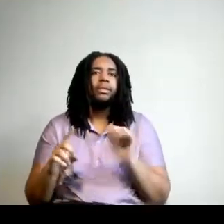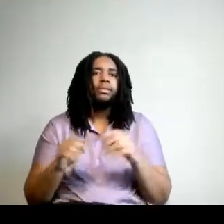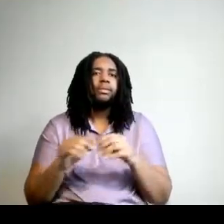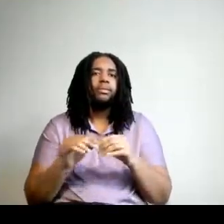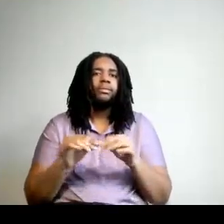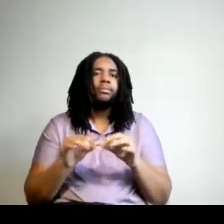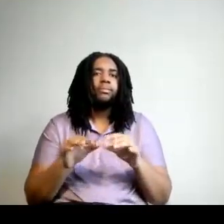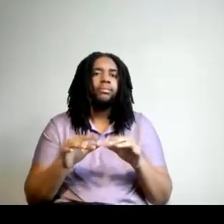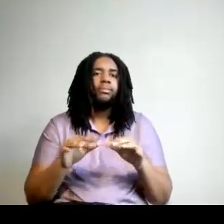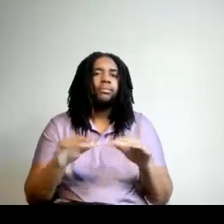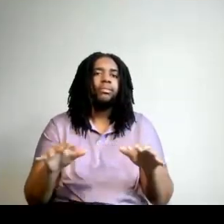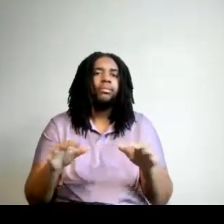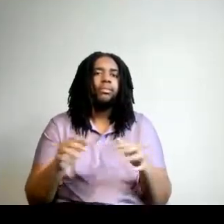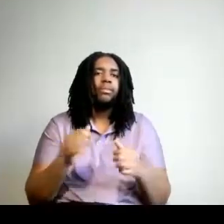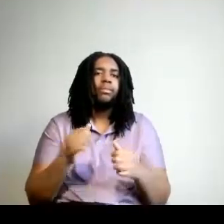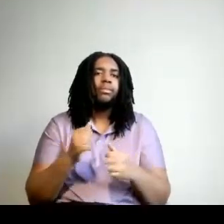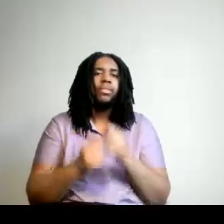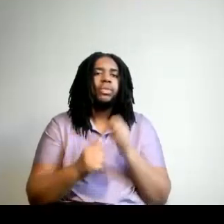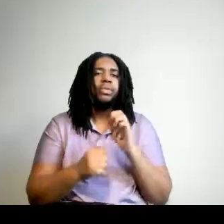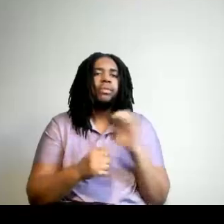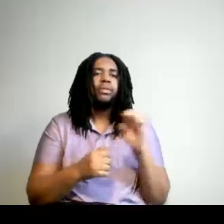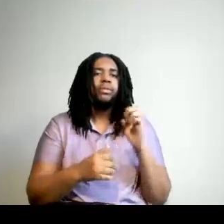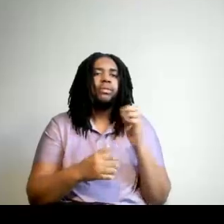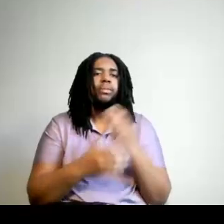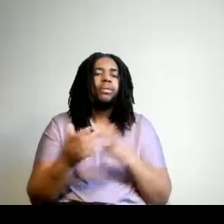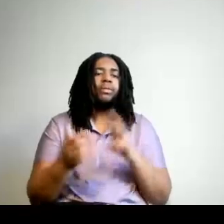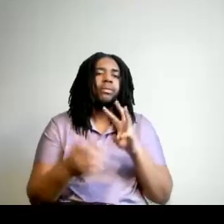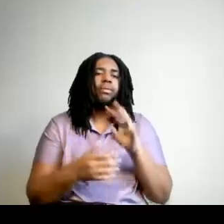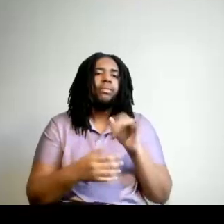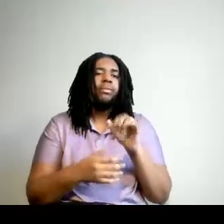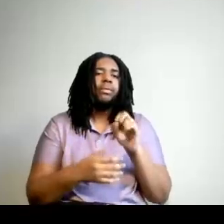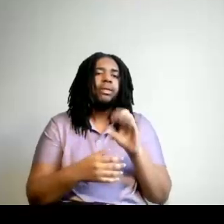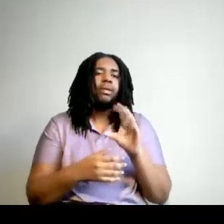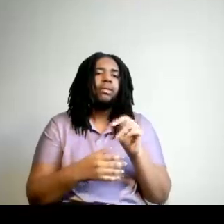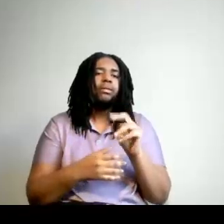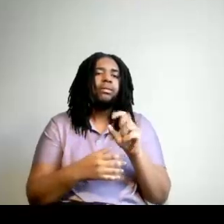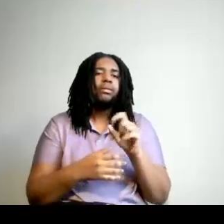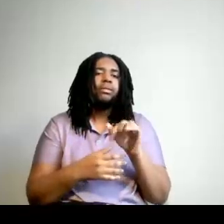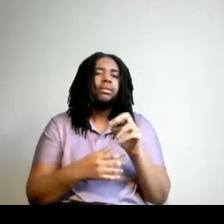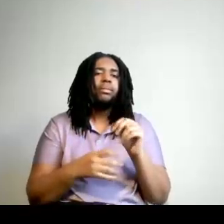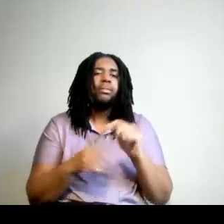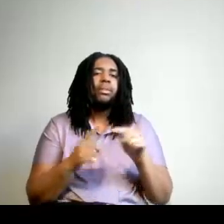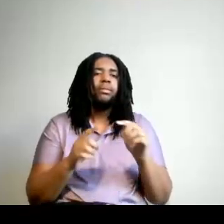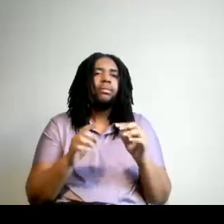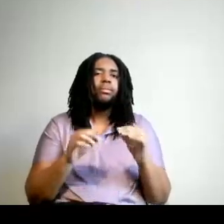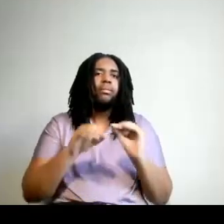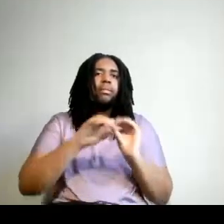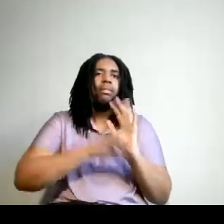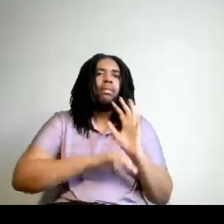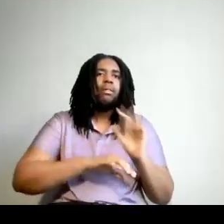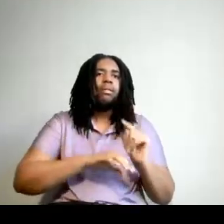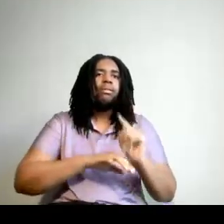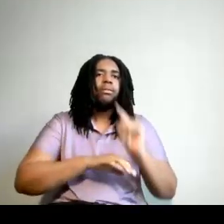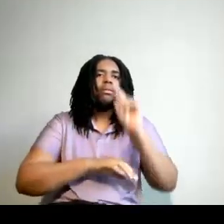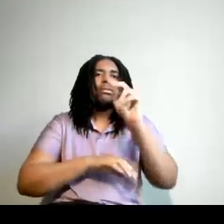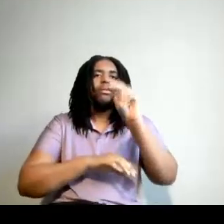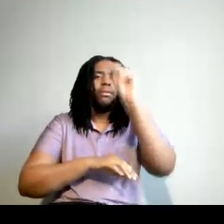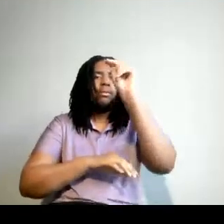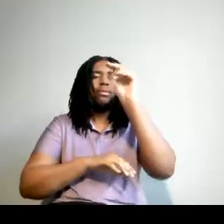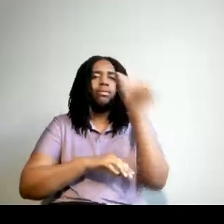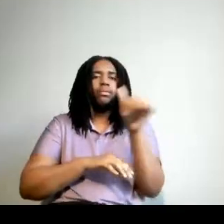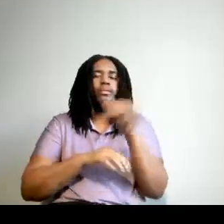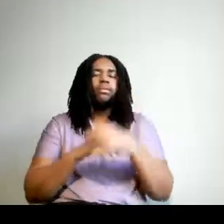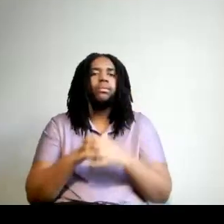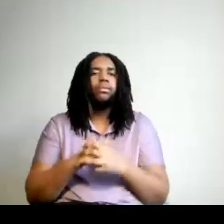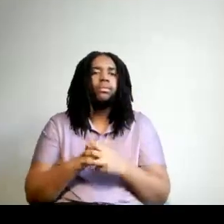across mostly the eastern part of Wisconsin, but going all the way north. It is one